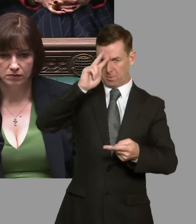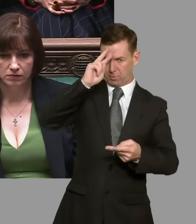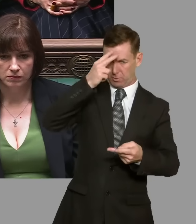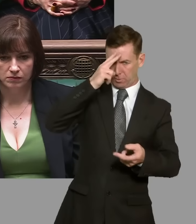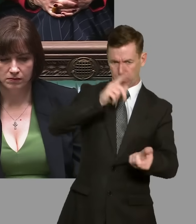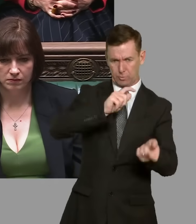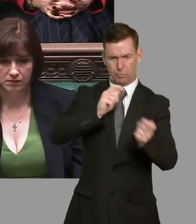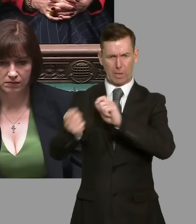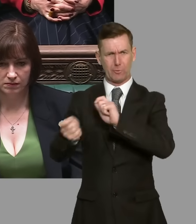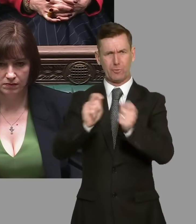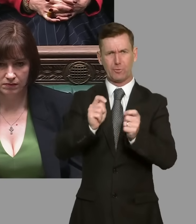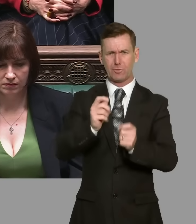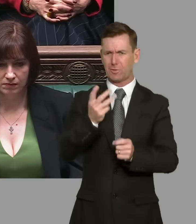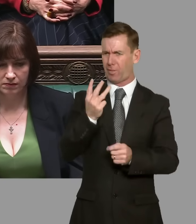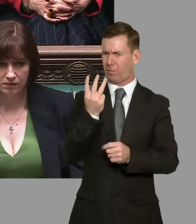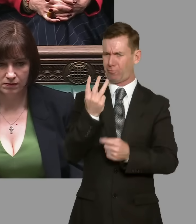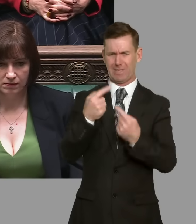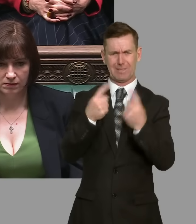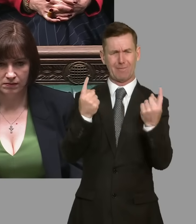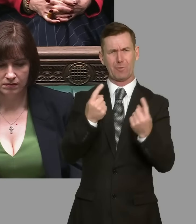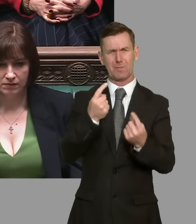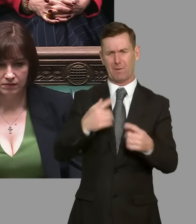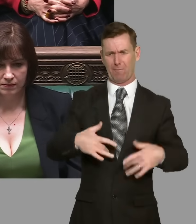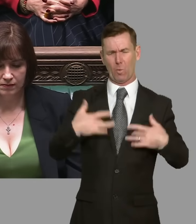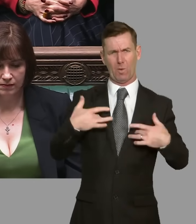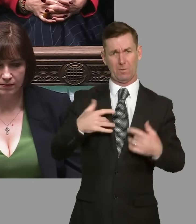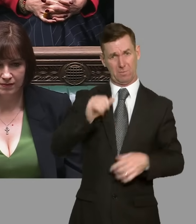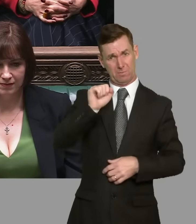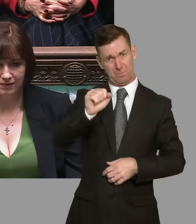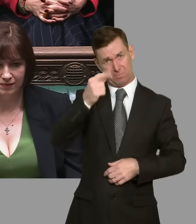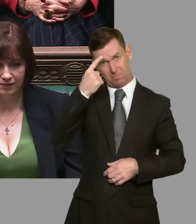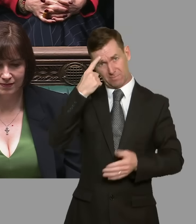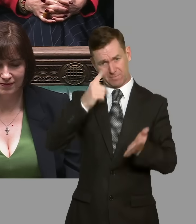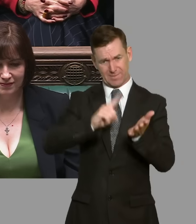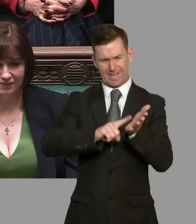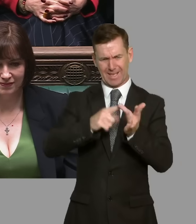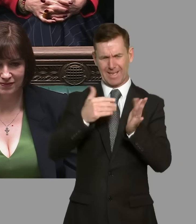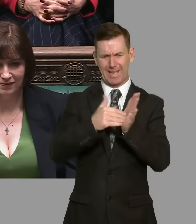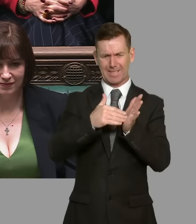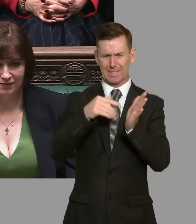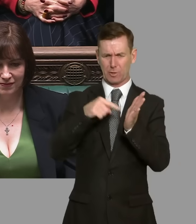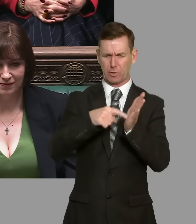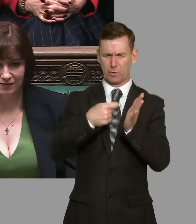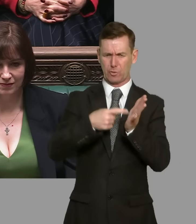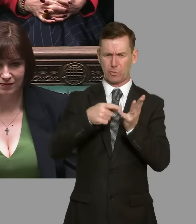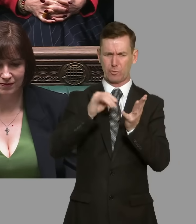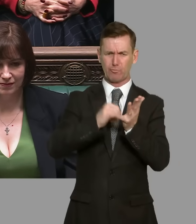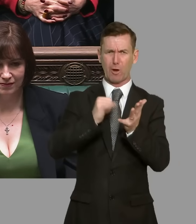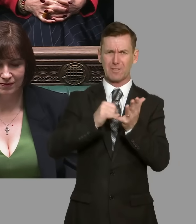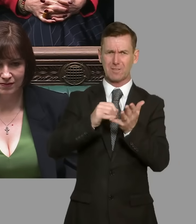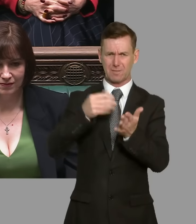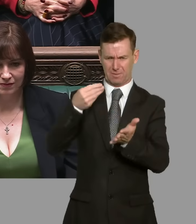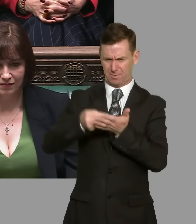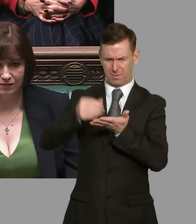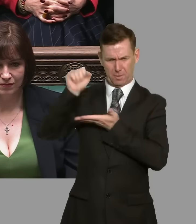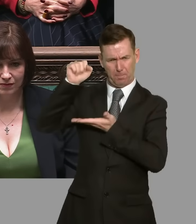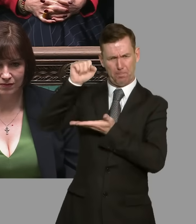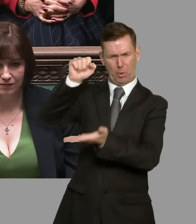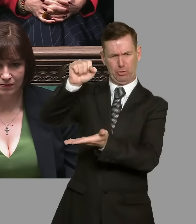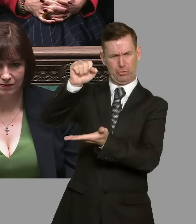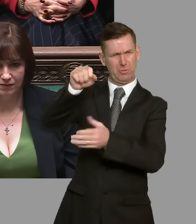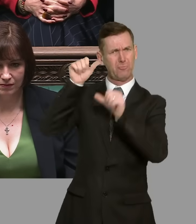was 100% right. She said last week she was 100% confident there'll be no